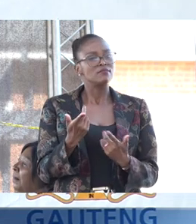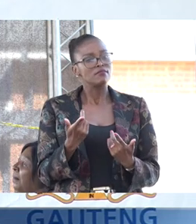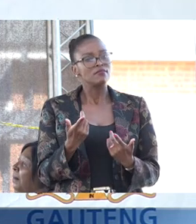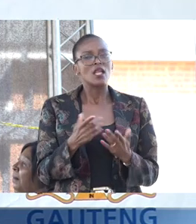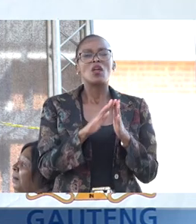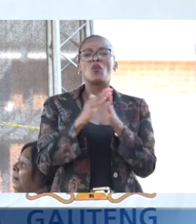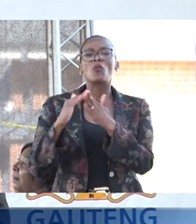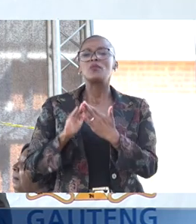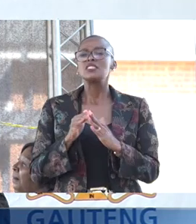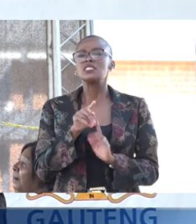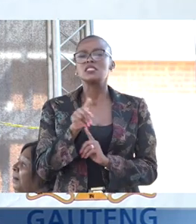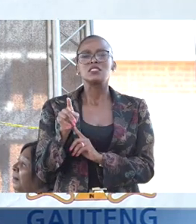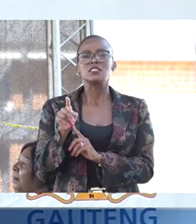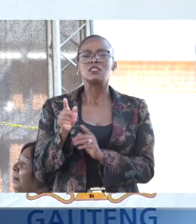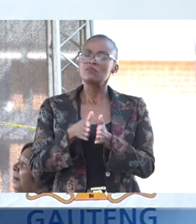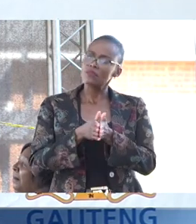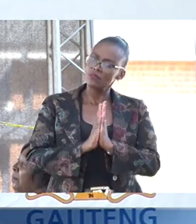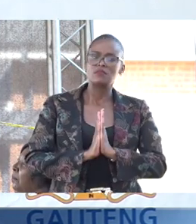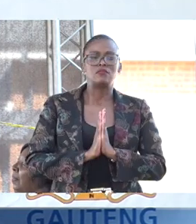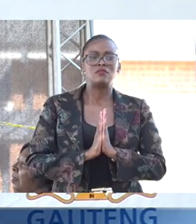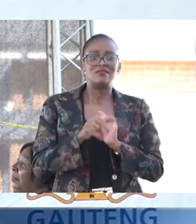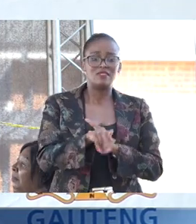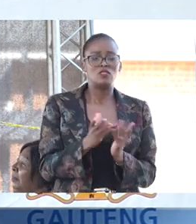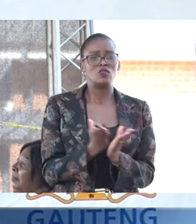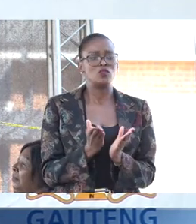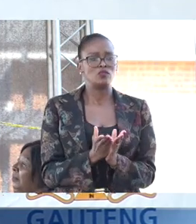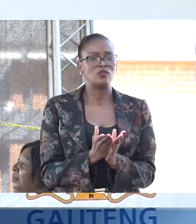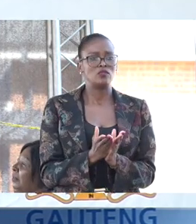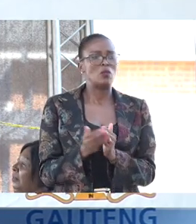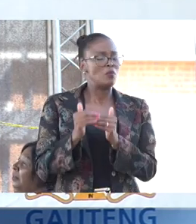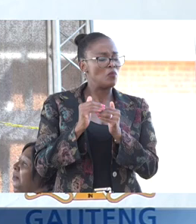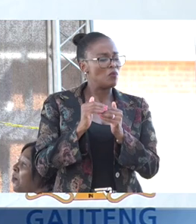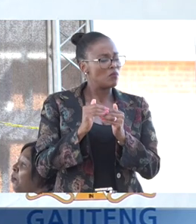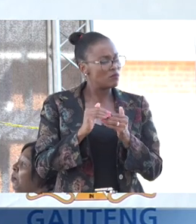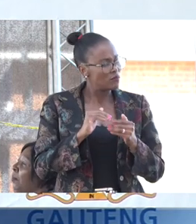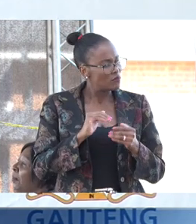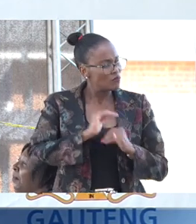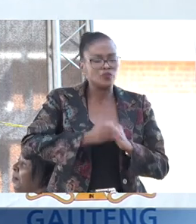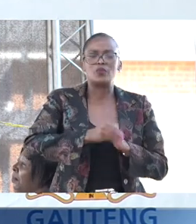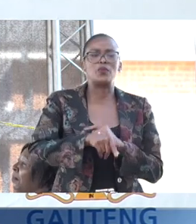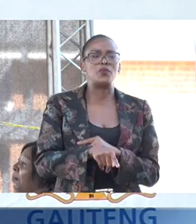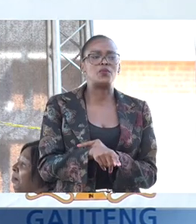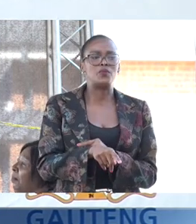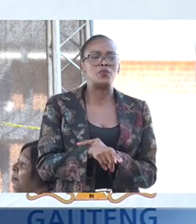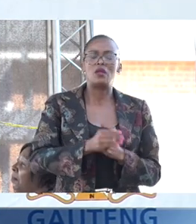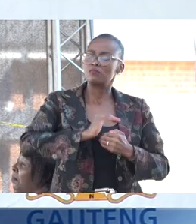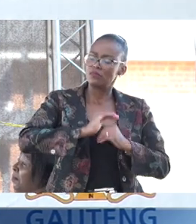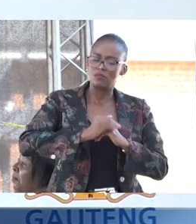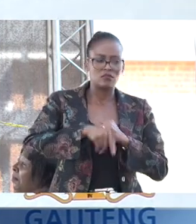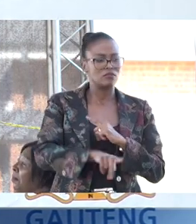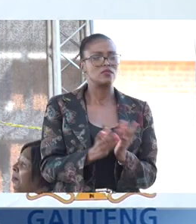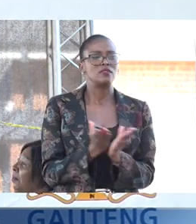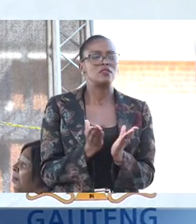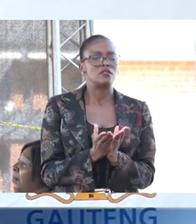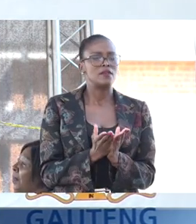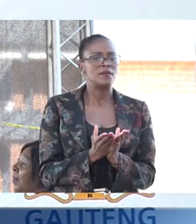the community, please, this is your school, protect it. Please protect the